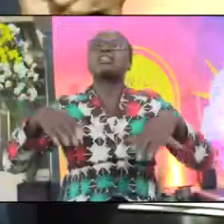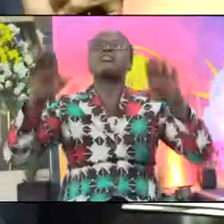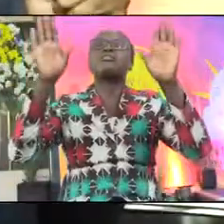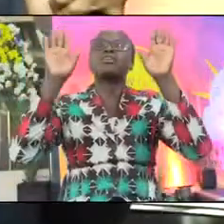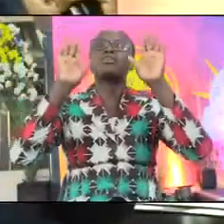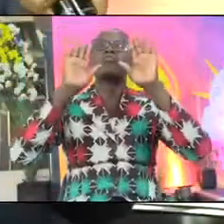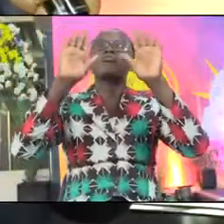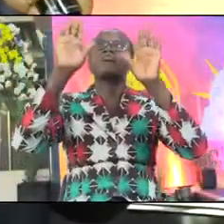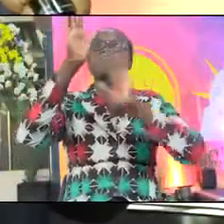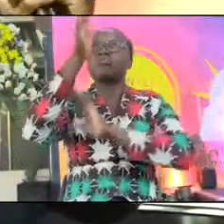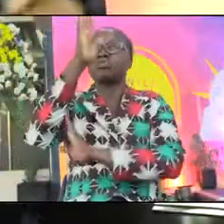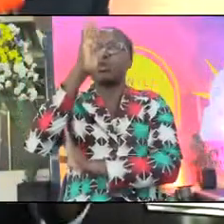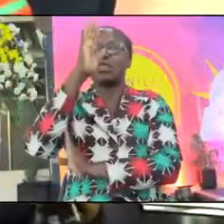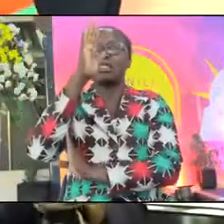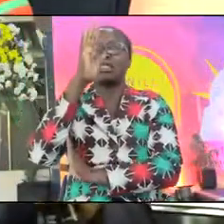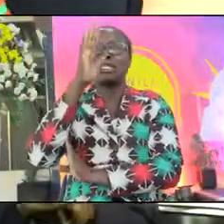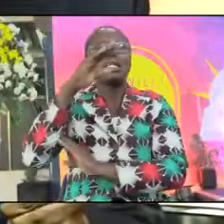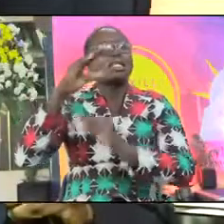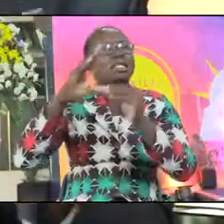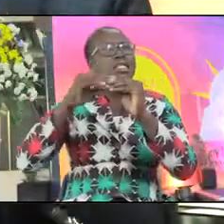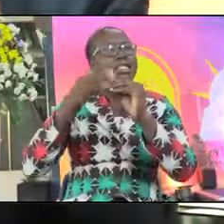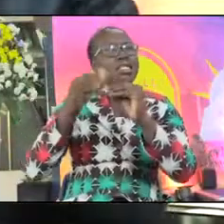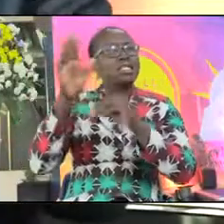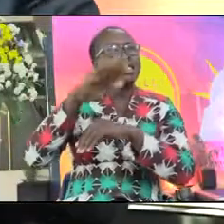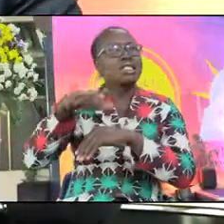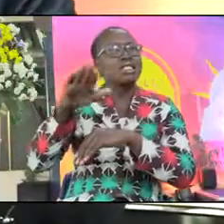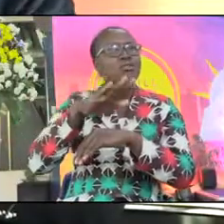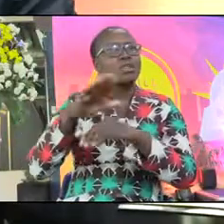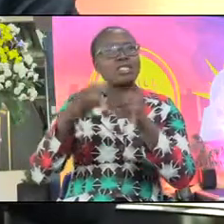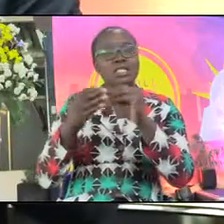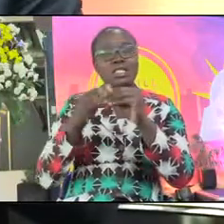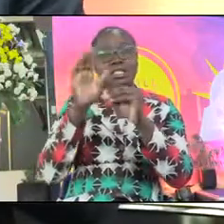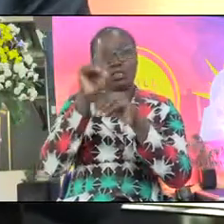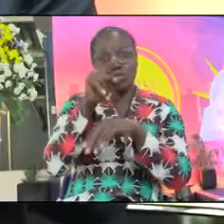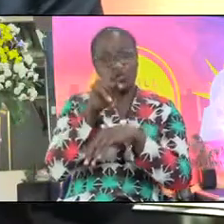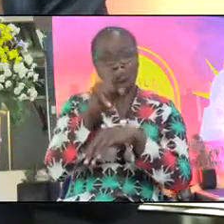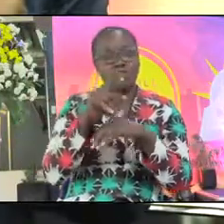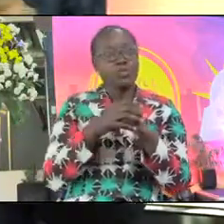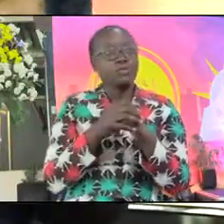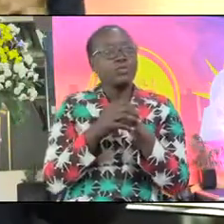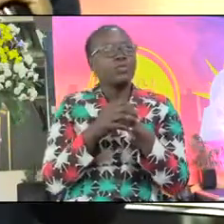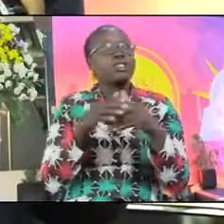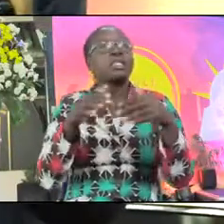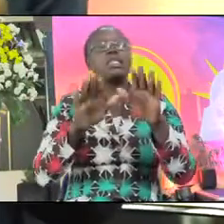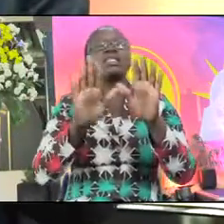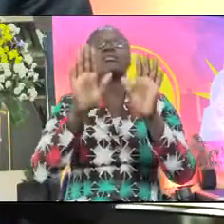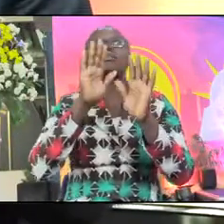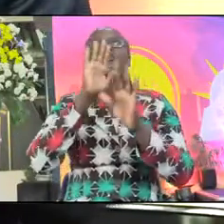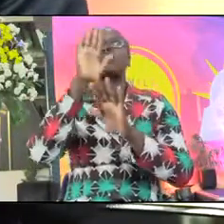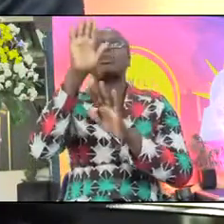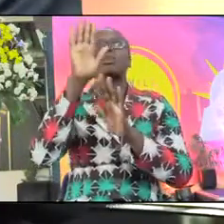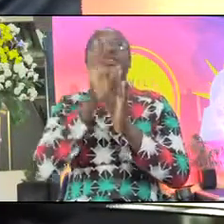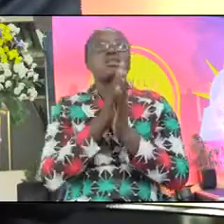it to God. He created this place. He created you. Leave it to